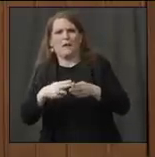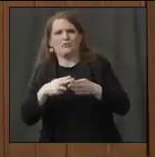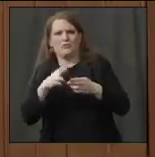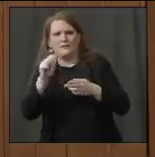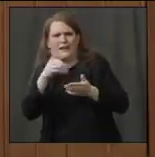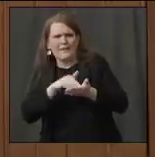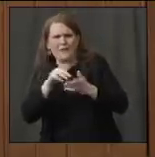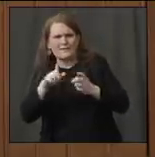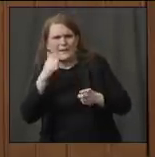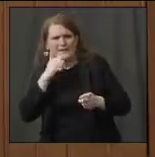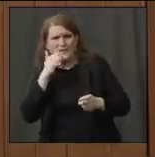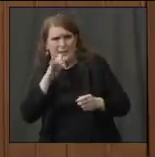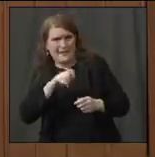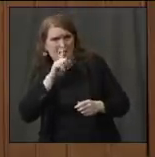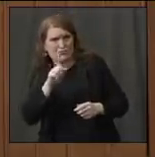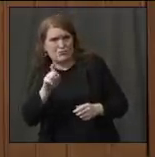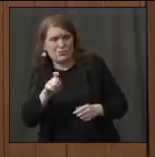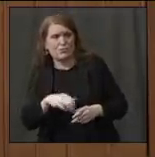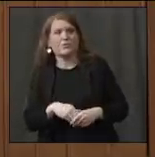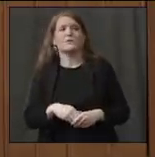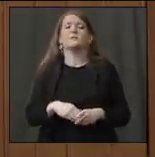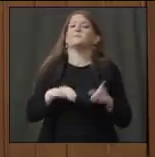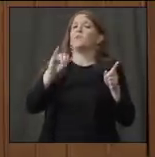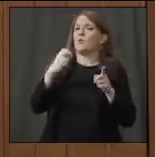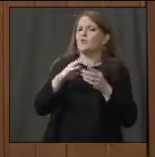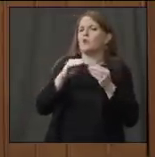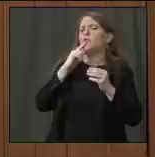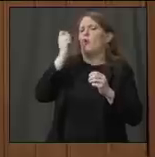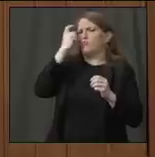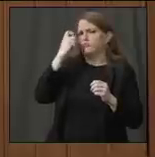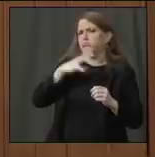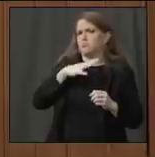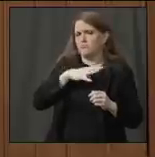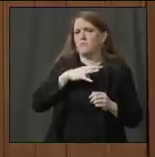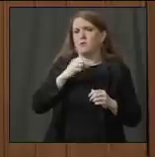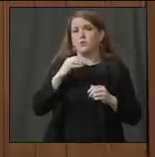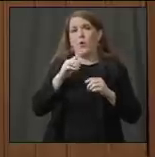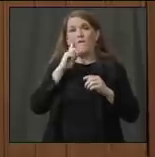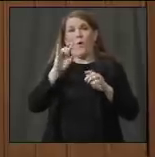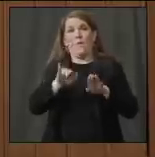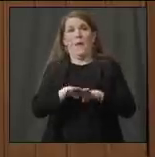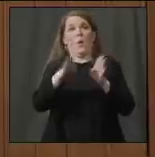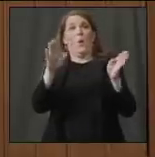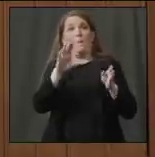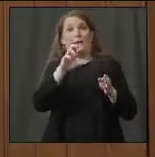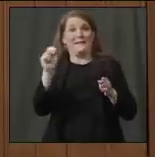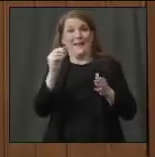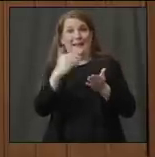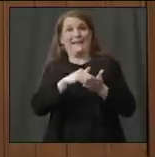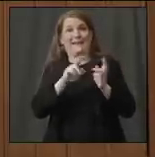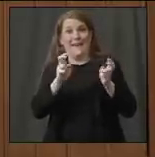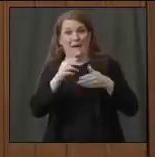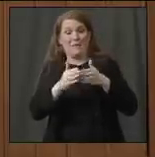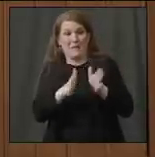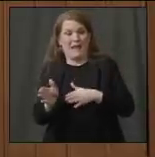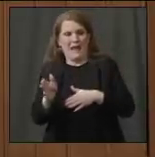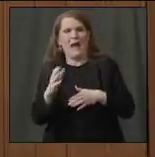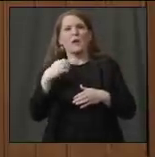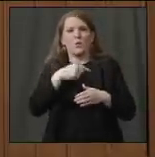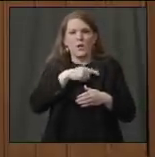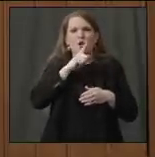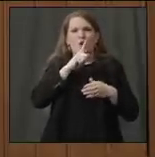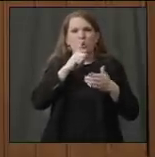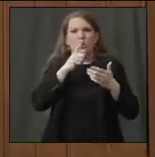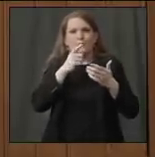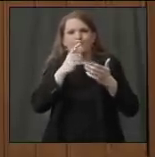it. So as part of the Reopen CT plan, we're working on a strategy for how we ramp up testing over time and how we build out the groups of people that are